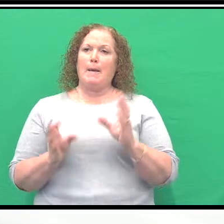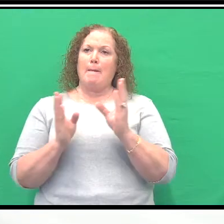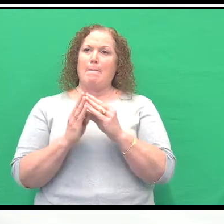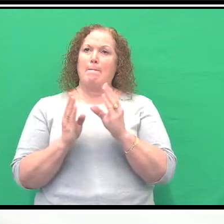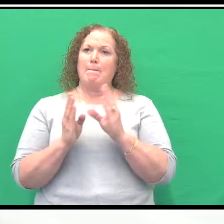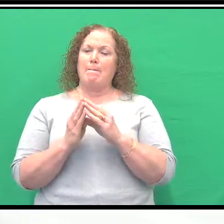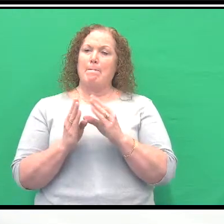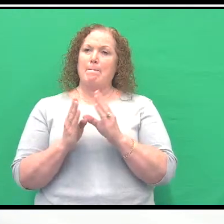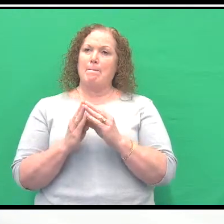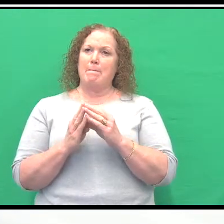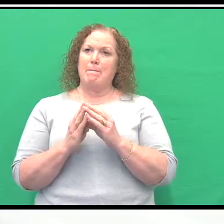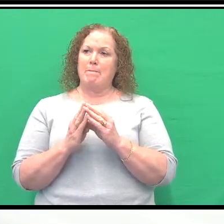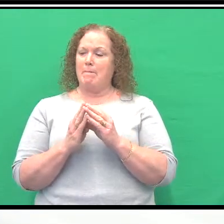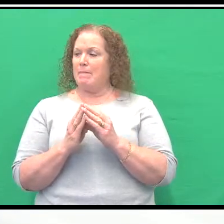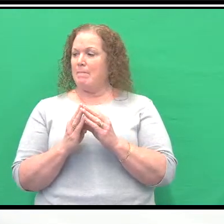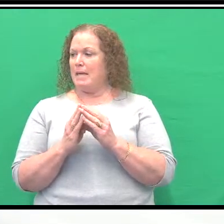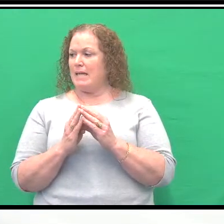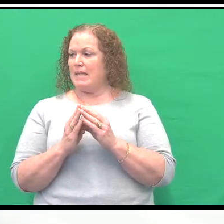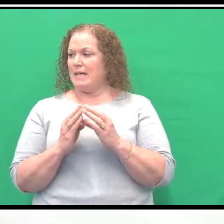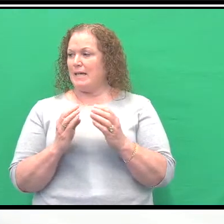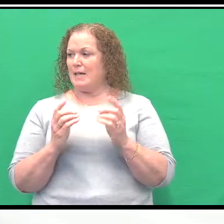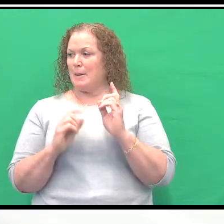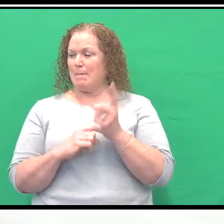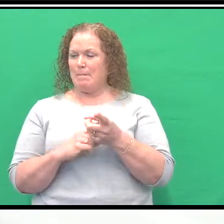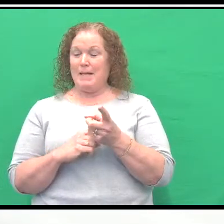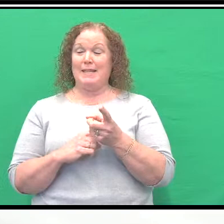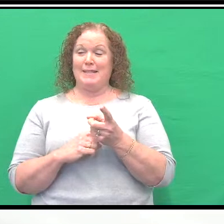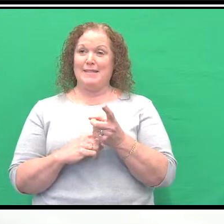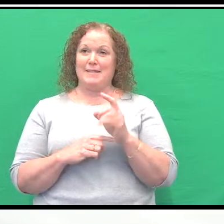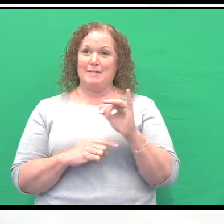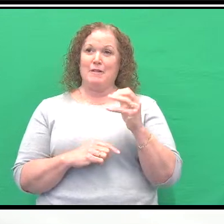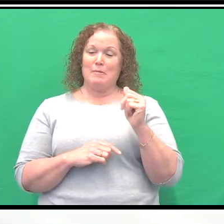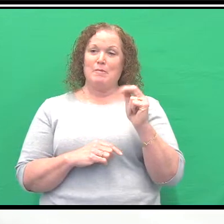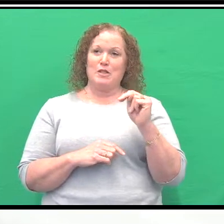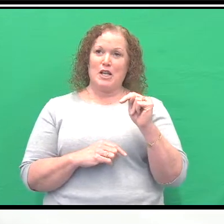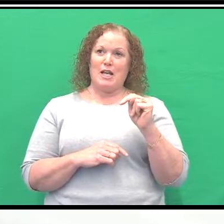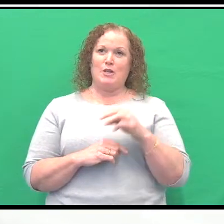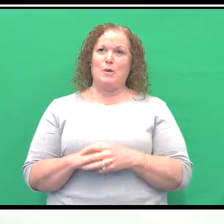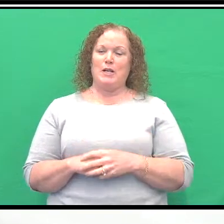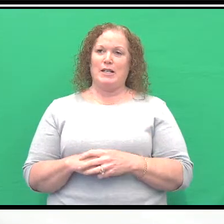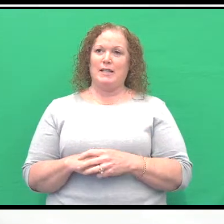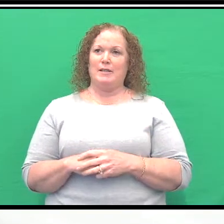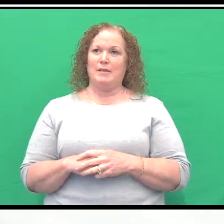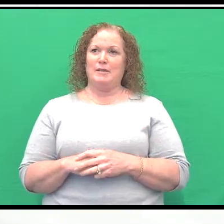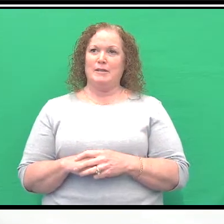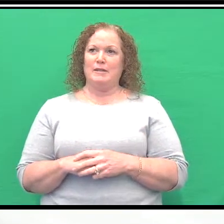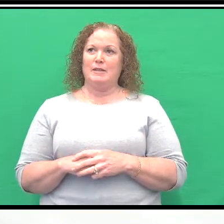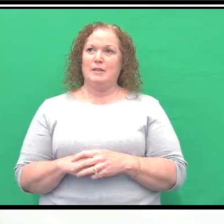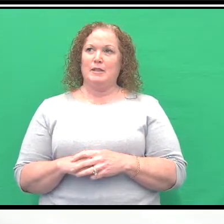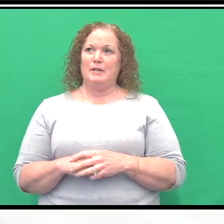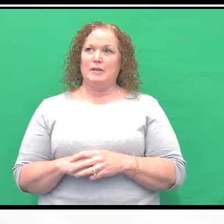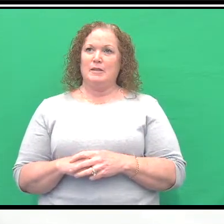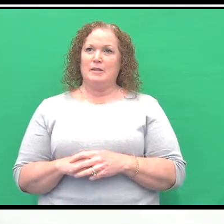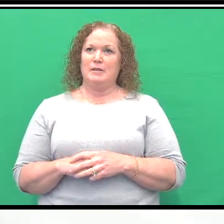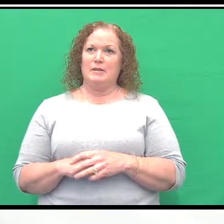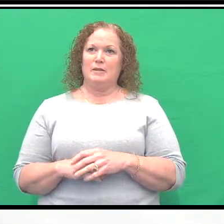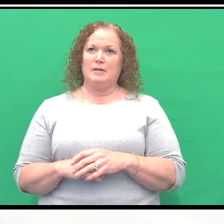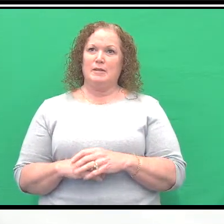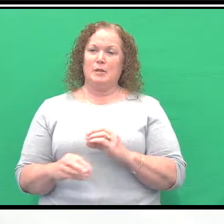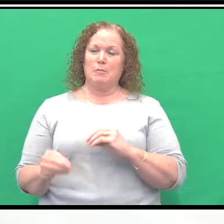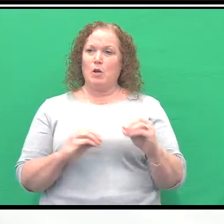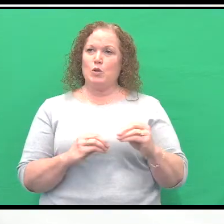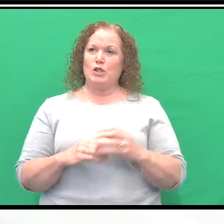25th, 2022. May I get a motion? Move for approval. How about a